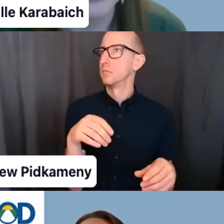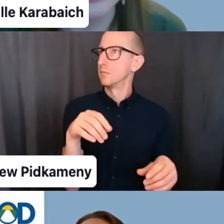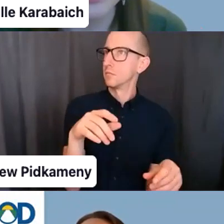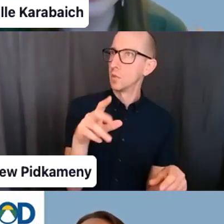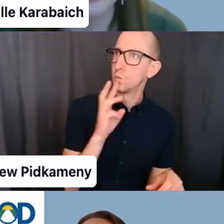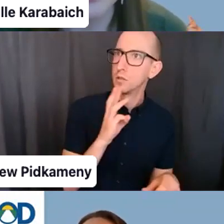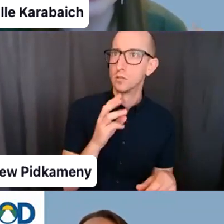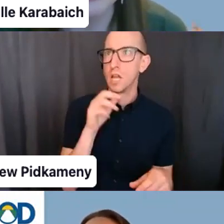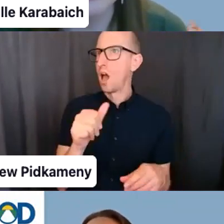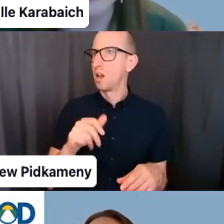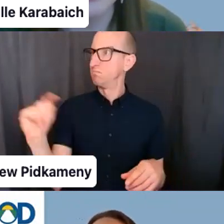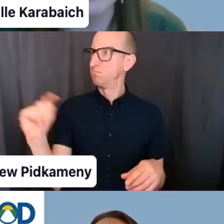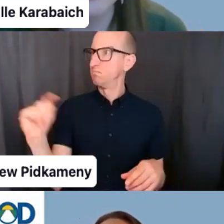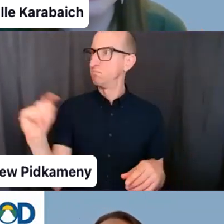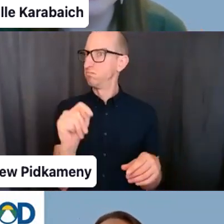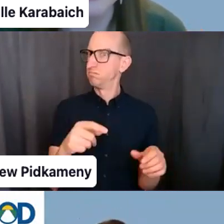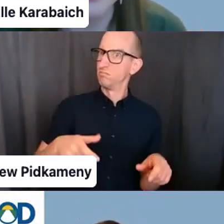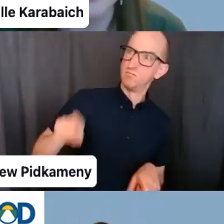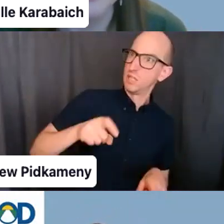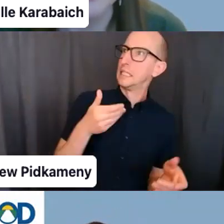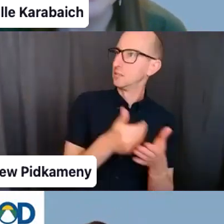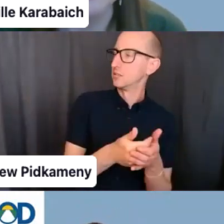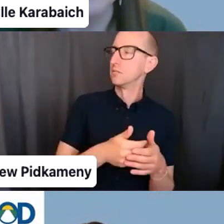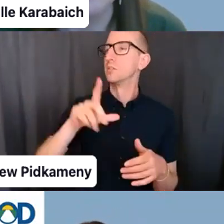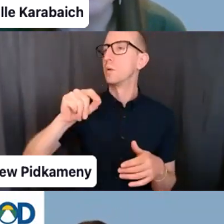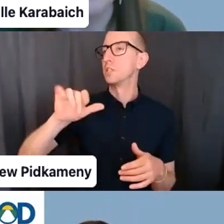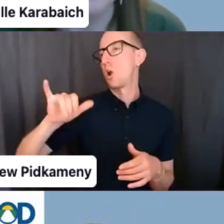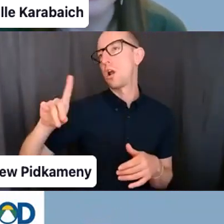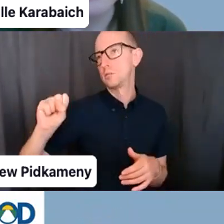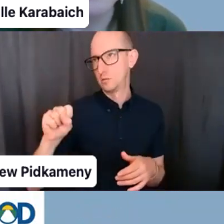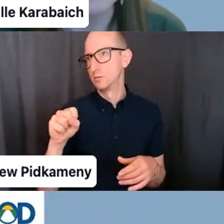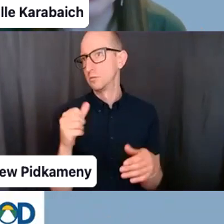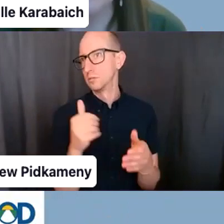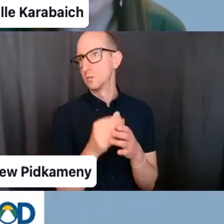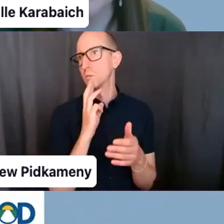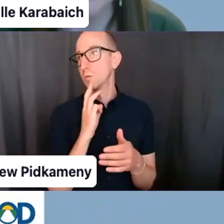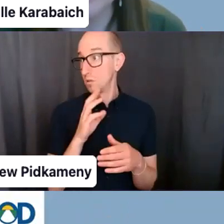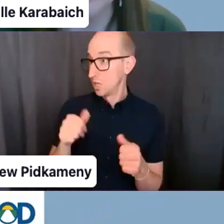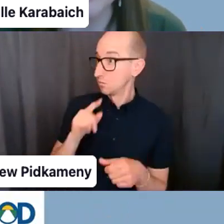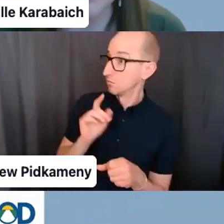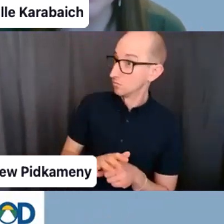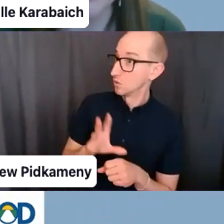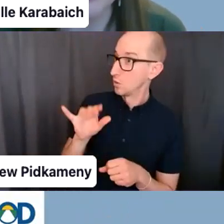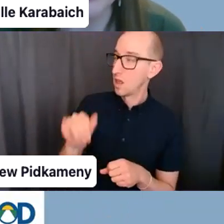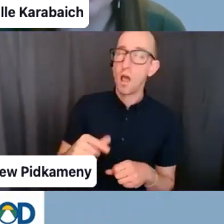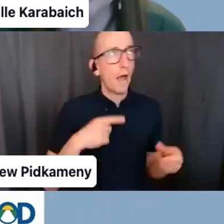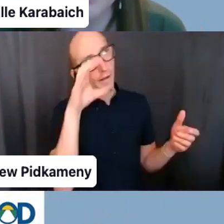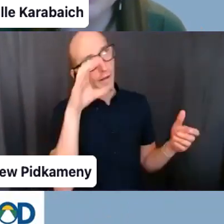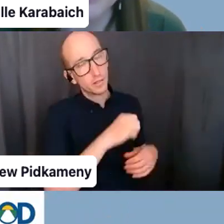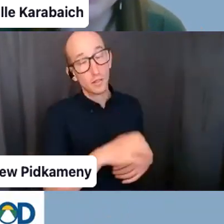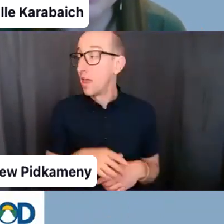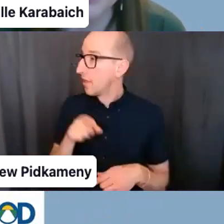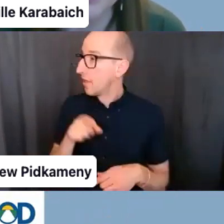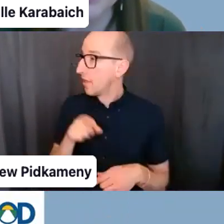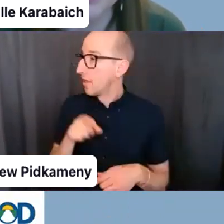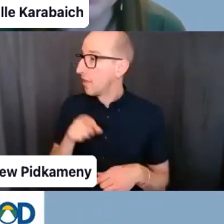water. Can you assure me that you can make that happen? I guess. This is important for everyone's health, so if you won't follow